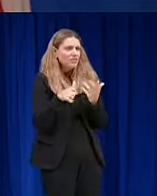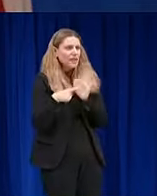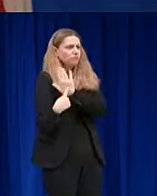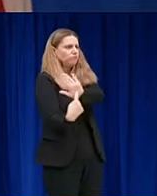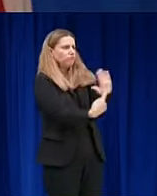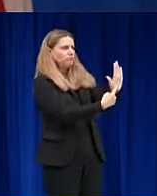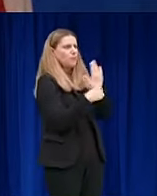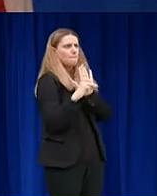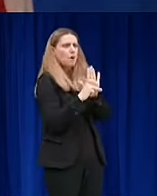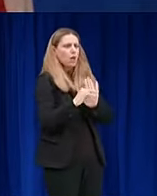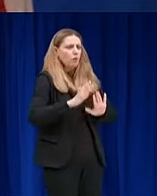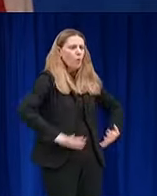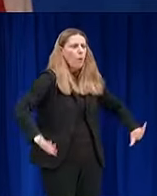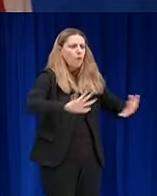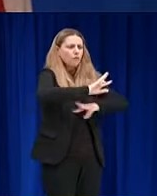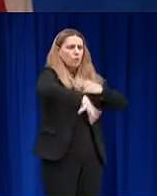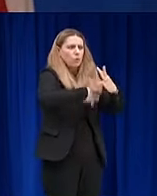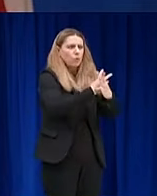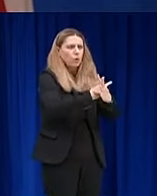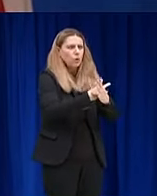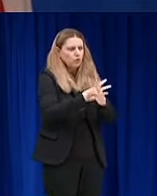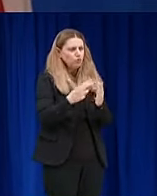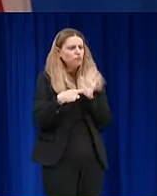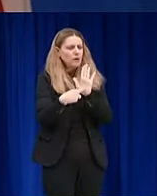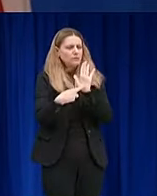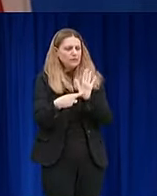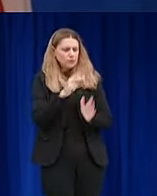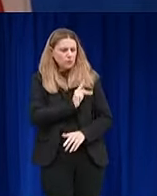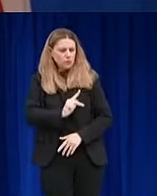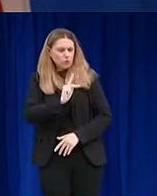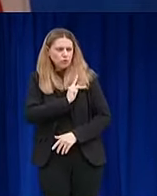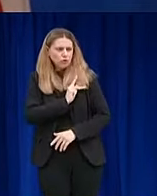American ideals of personal liberty and freedom, and it